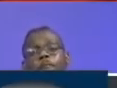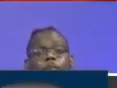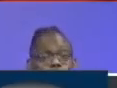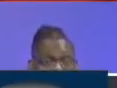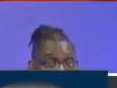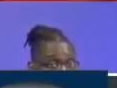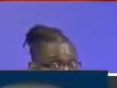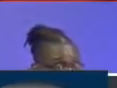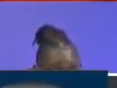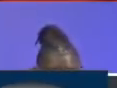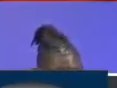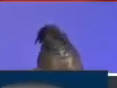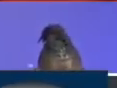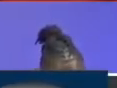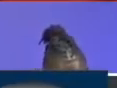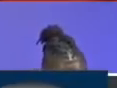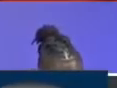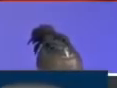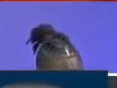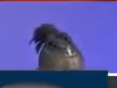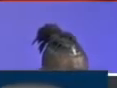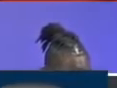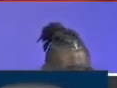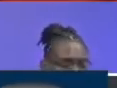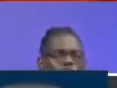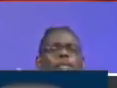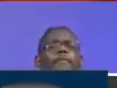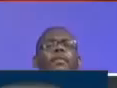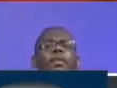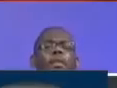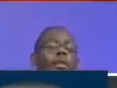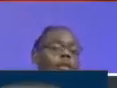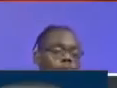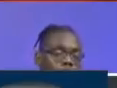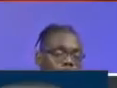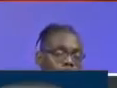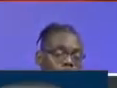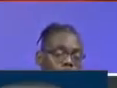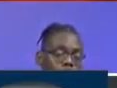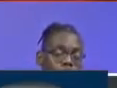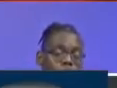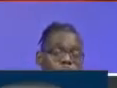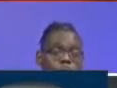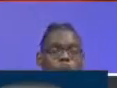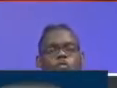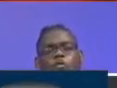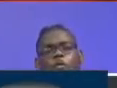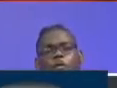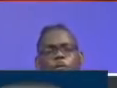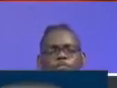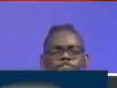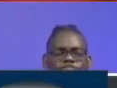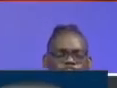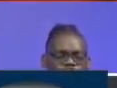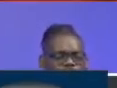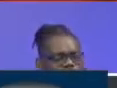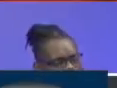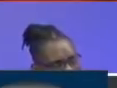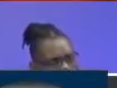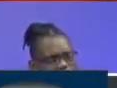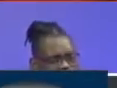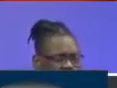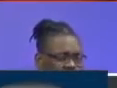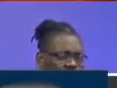then a regime of exceptions. How do you test to make sure you're within it? And we're well accustomed to that in the safe zone policy.